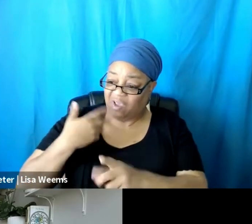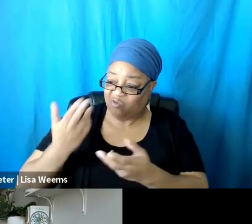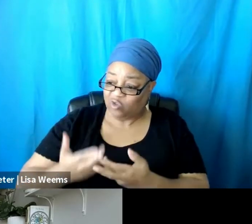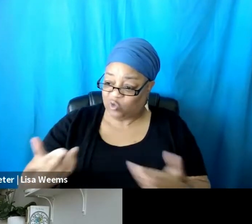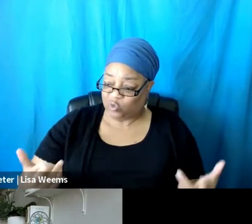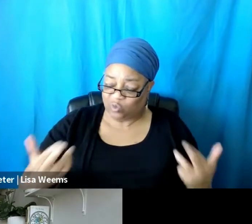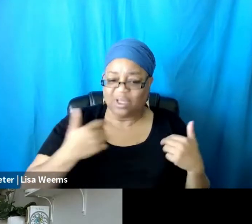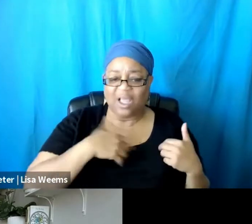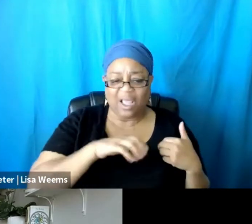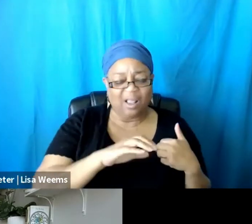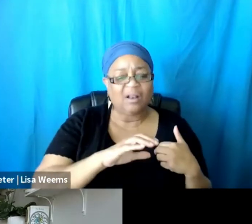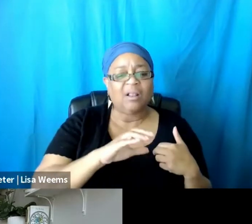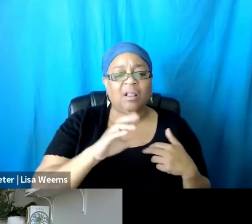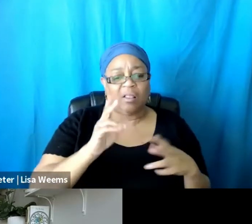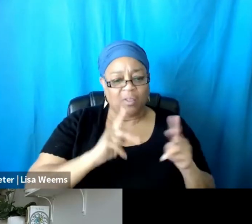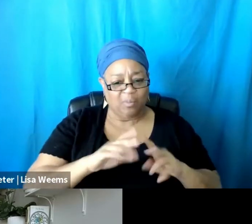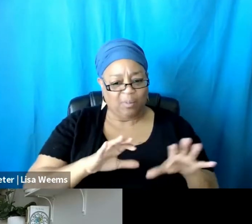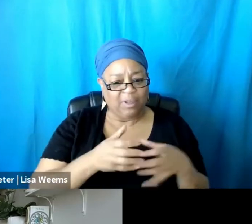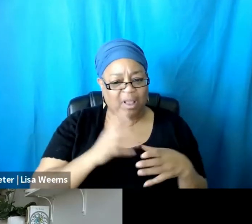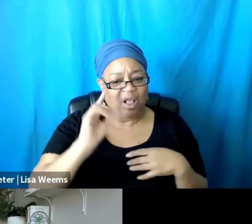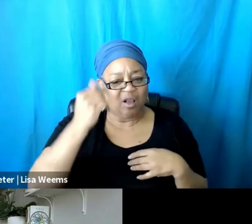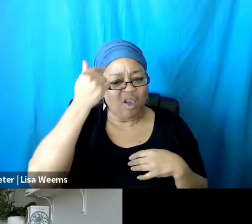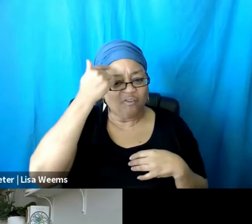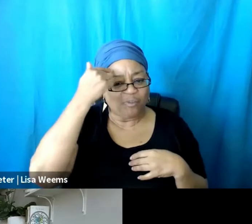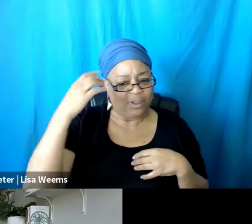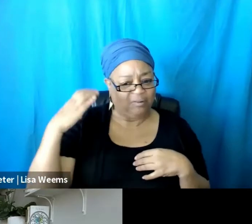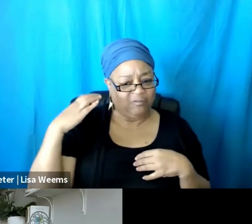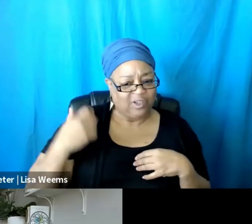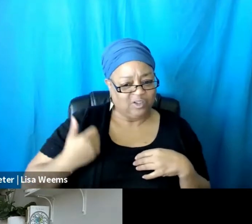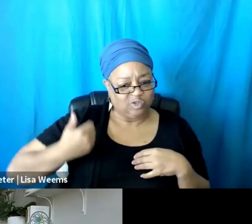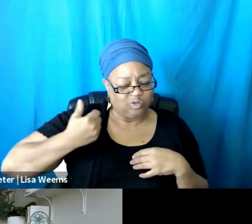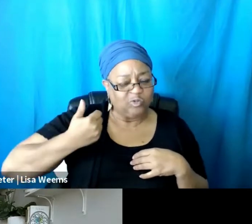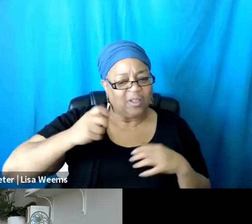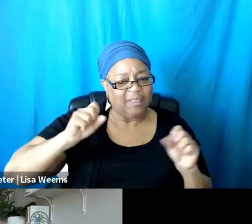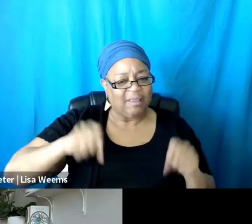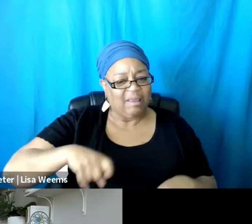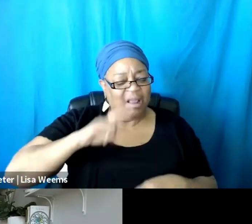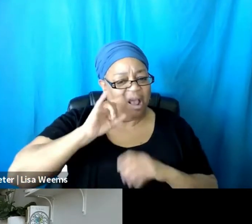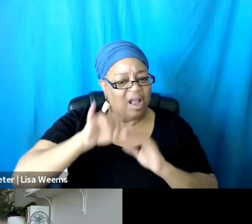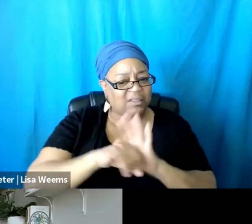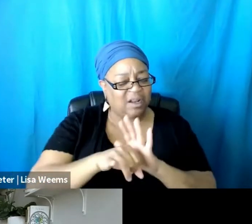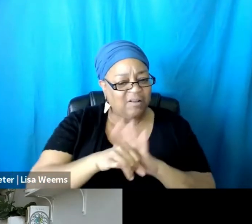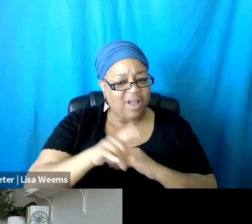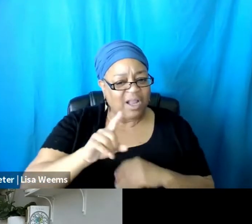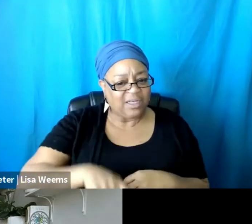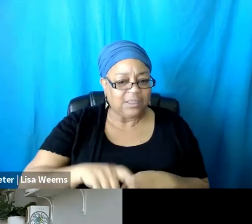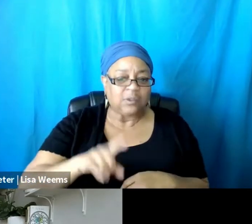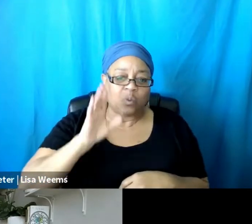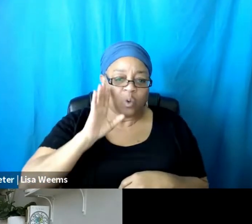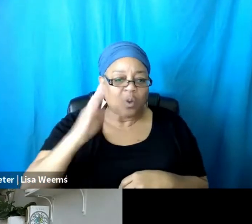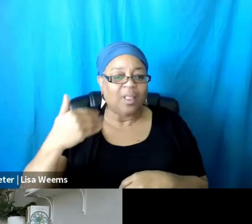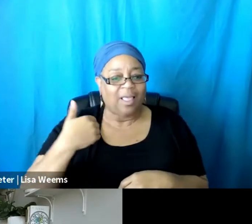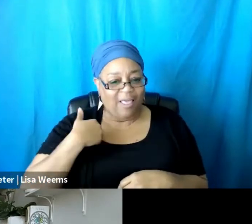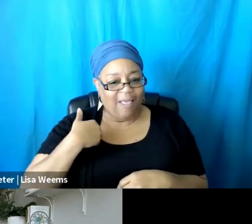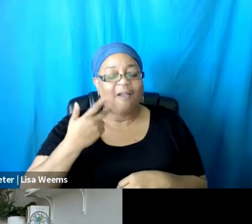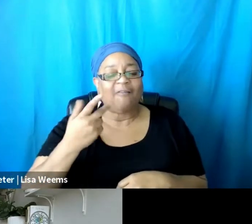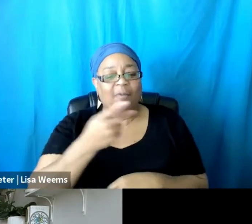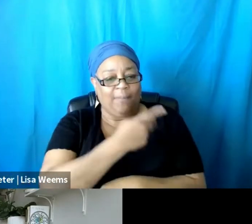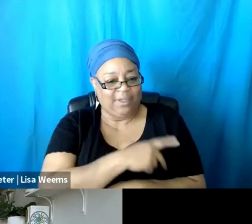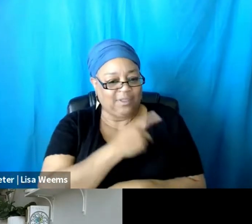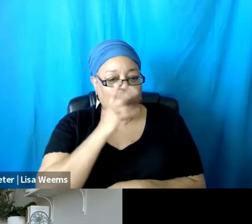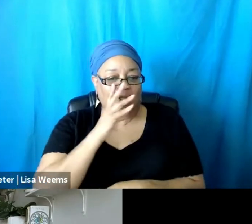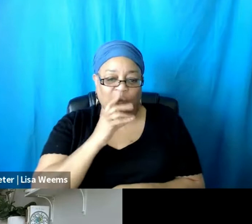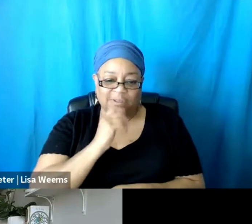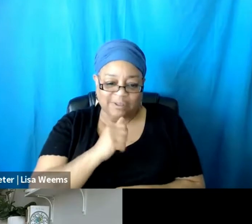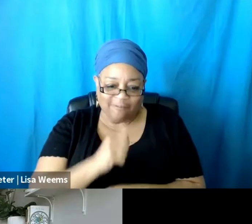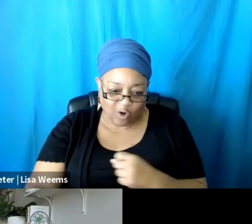sector government officials that are able to identify needs, we will have patients that will suffer. We will have patients that do not have the